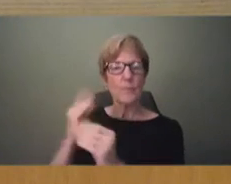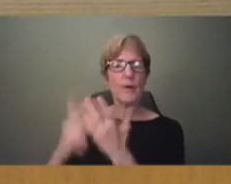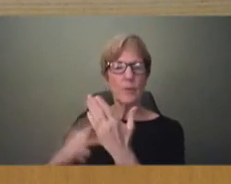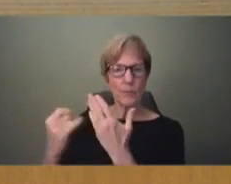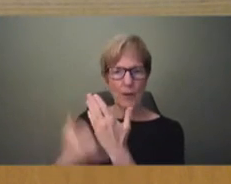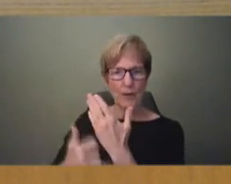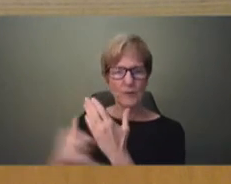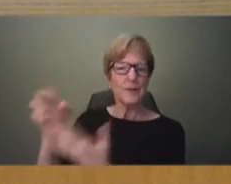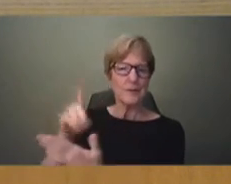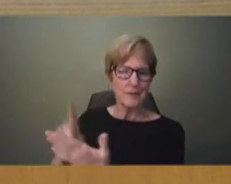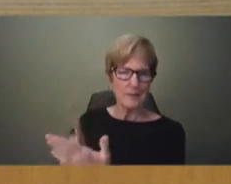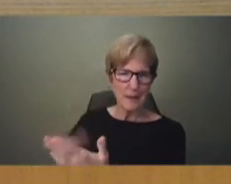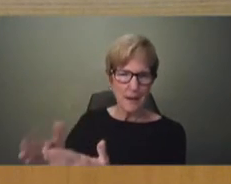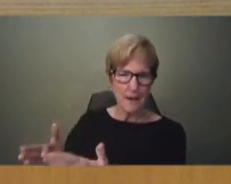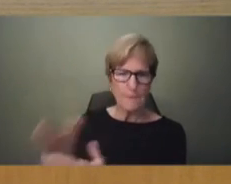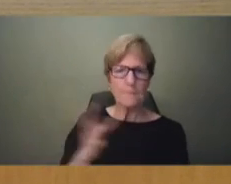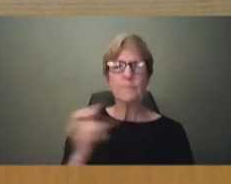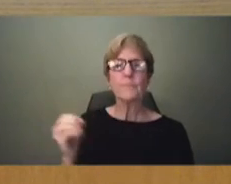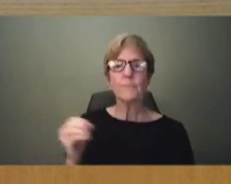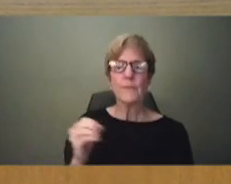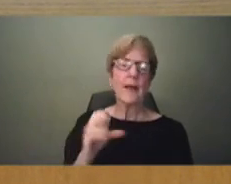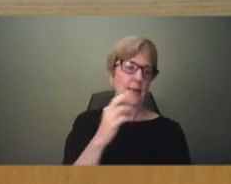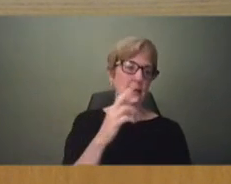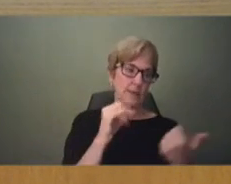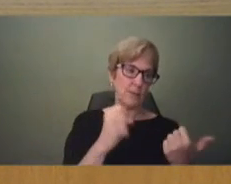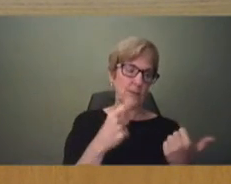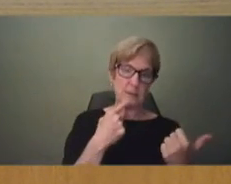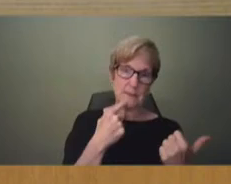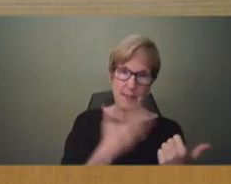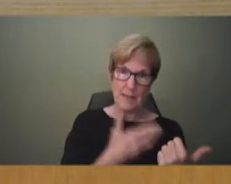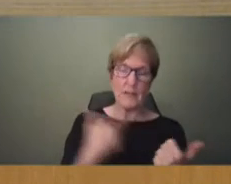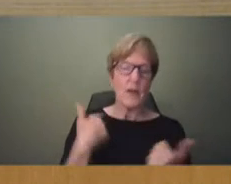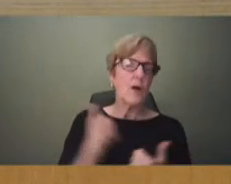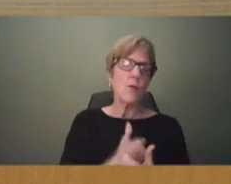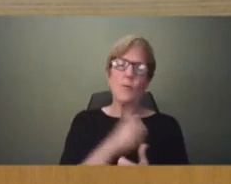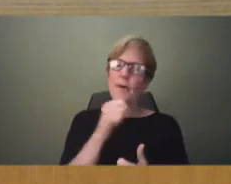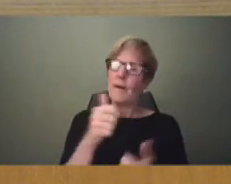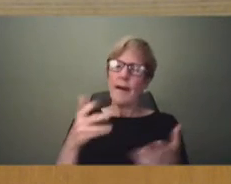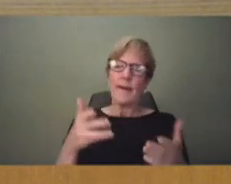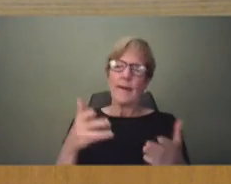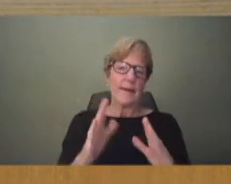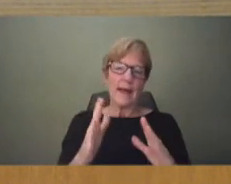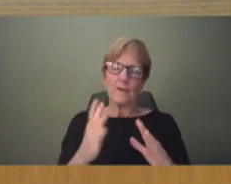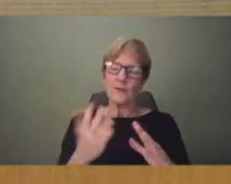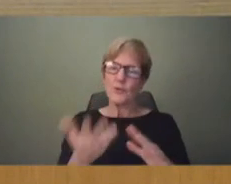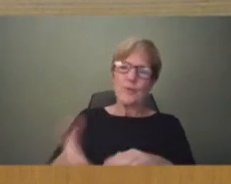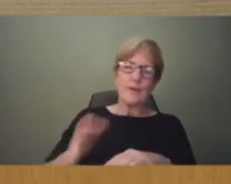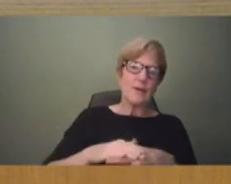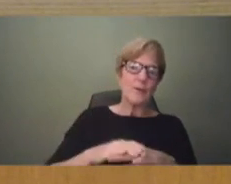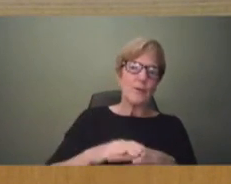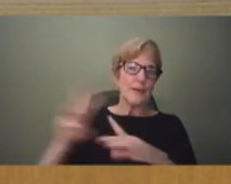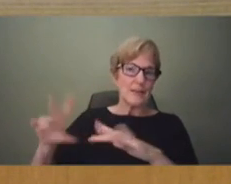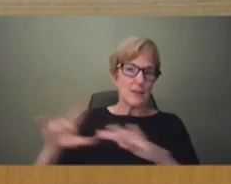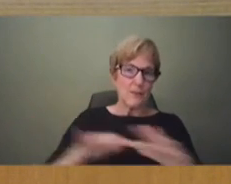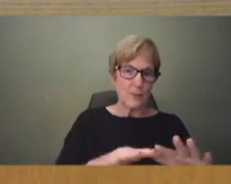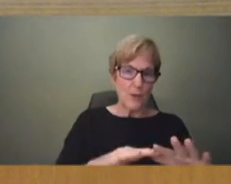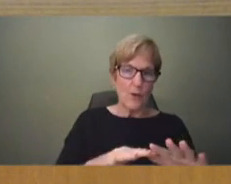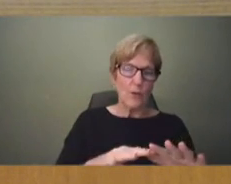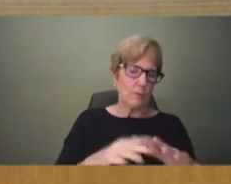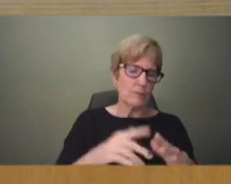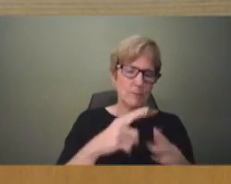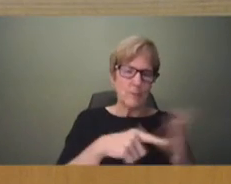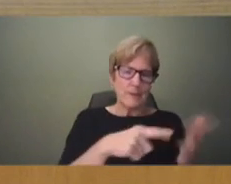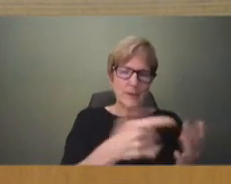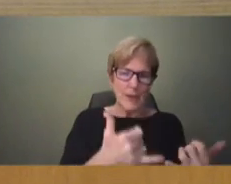designed and as Chris mentioned you know we're not allowed to increase the peak flow over what's coming off the site now U we'll be